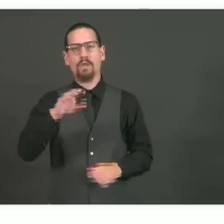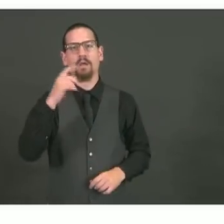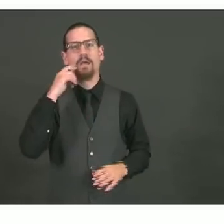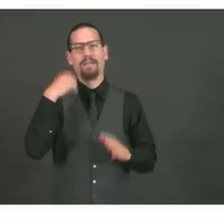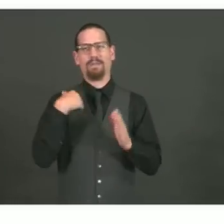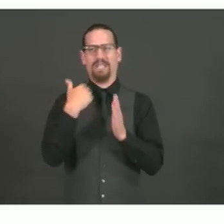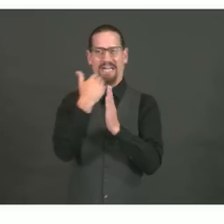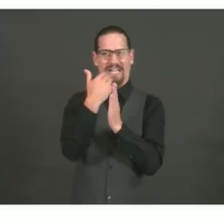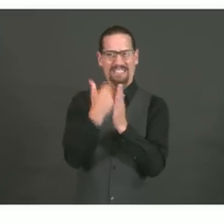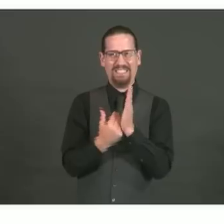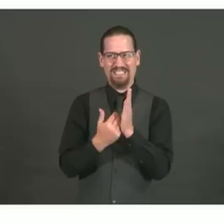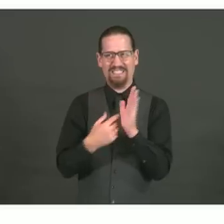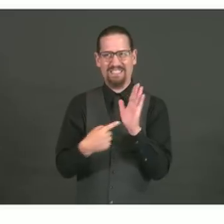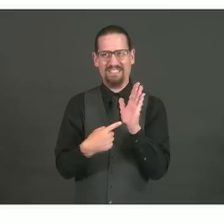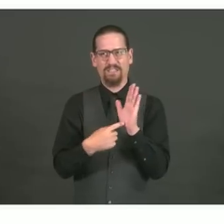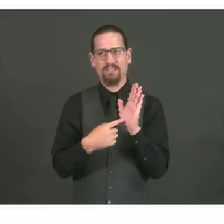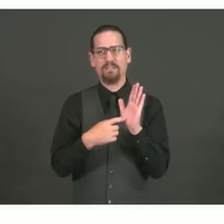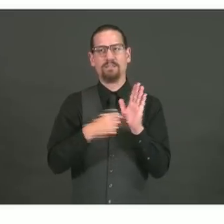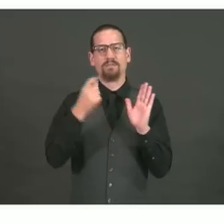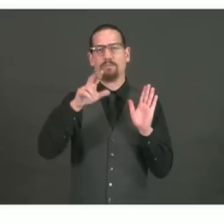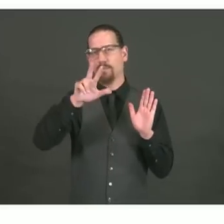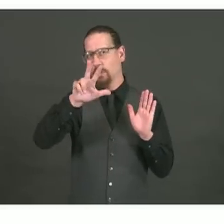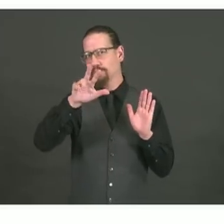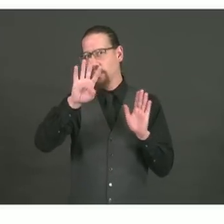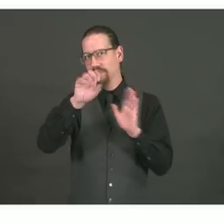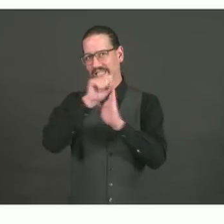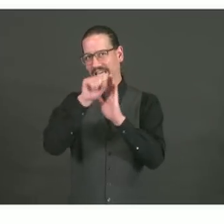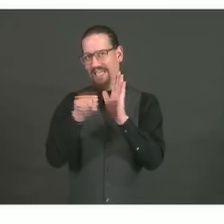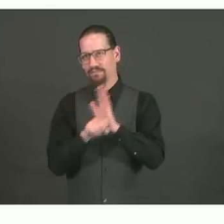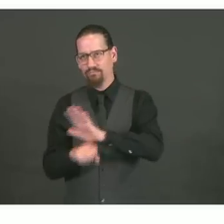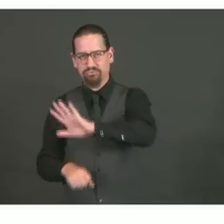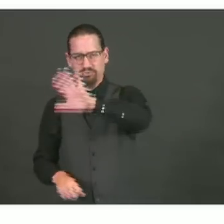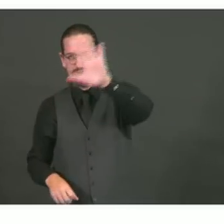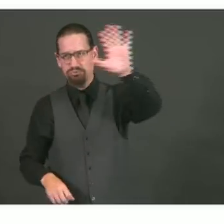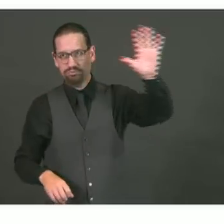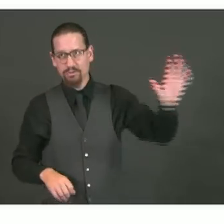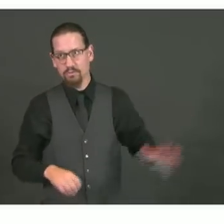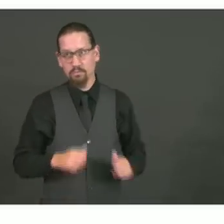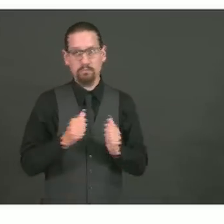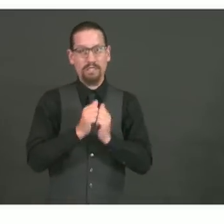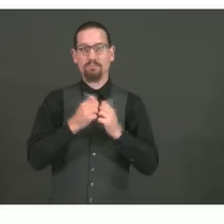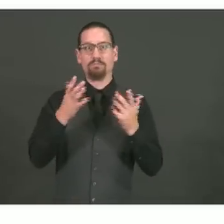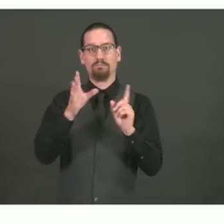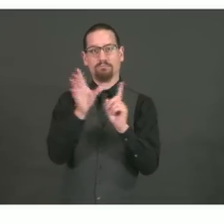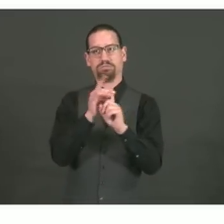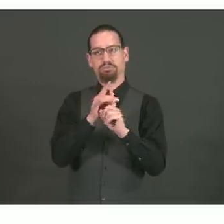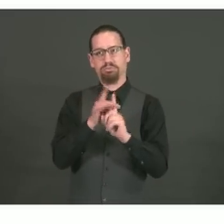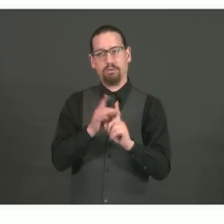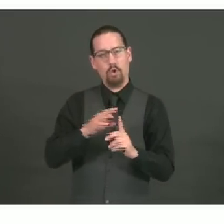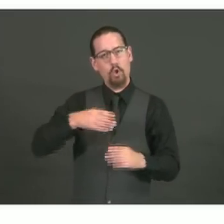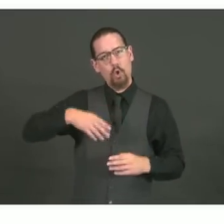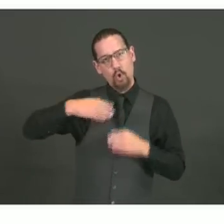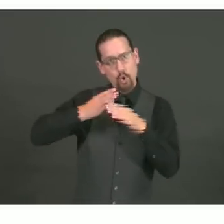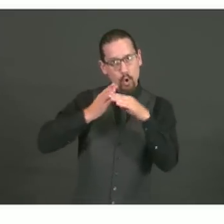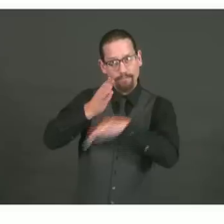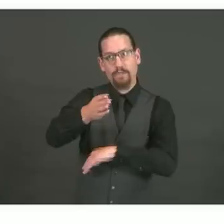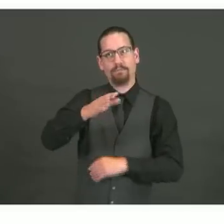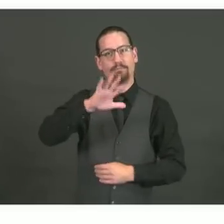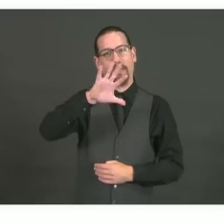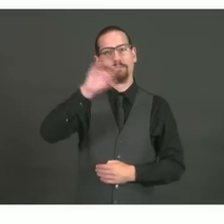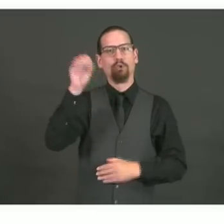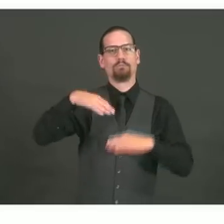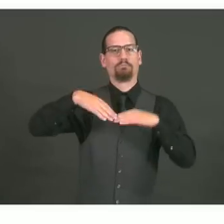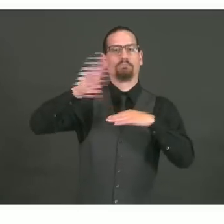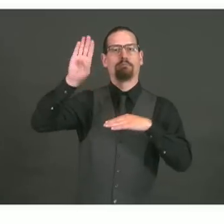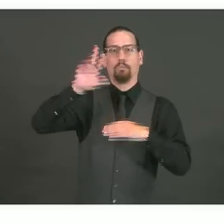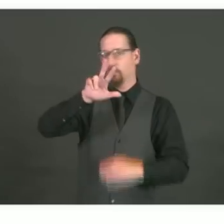percent positive rate above 5% on the Department of Health's website, and anyone returning from these states to